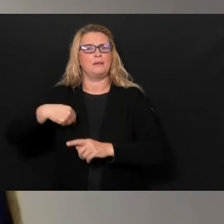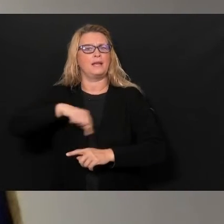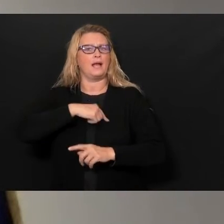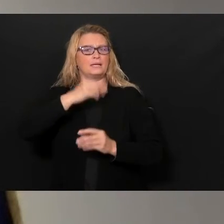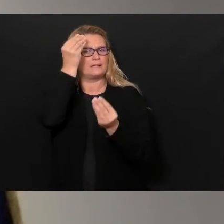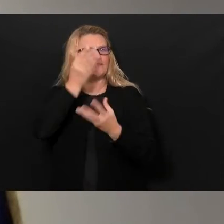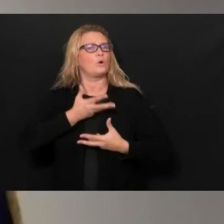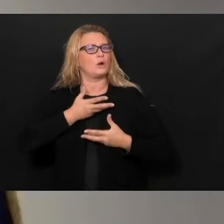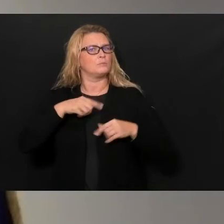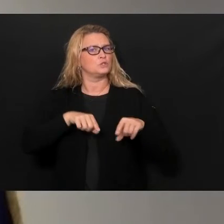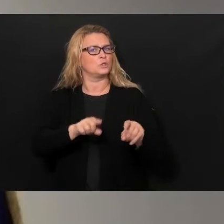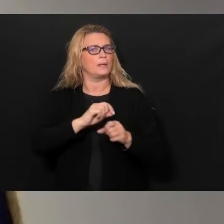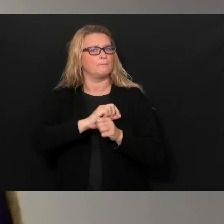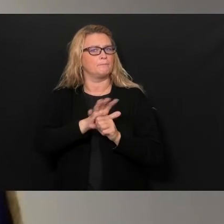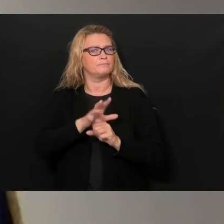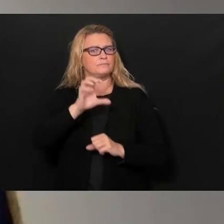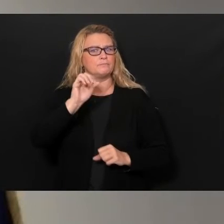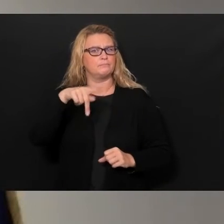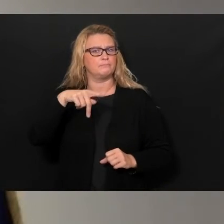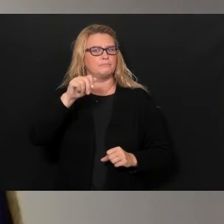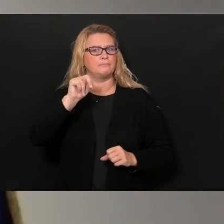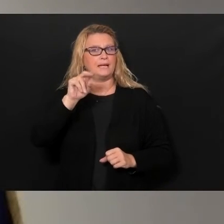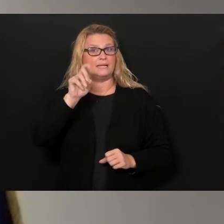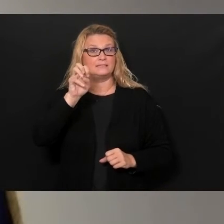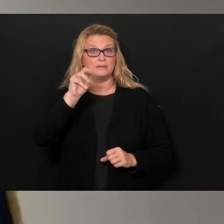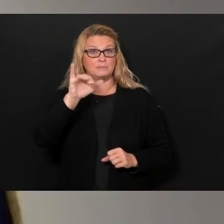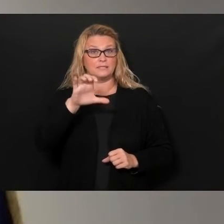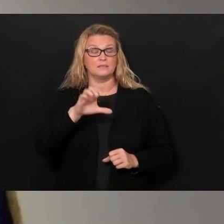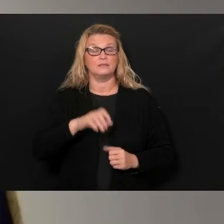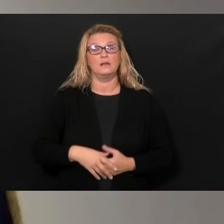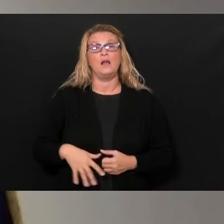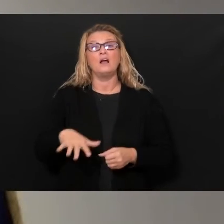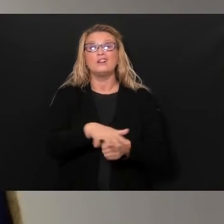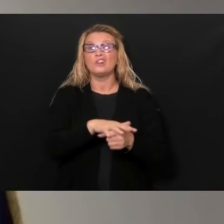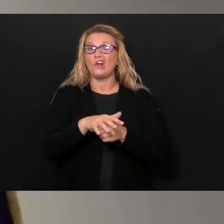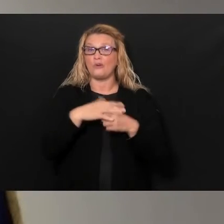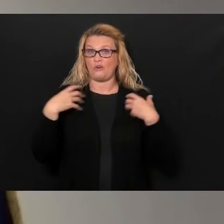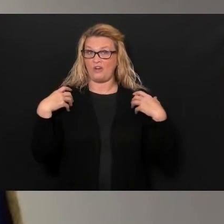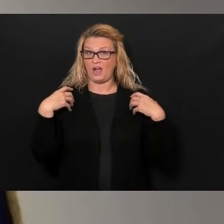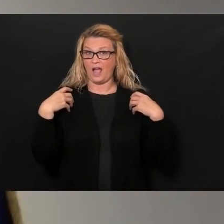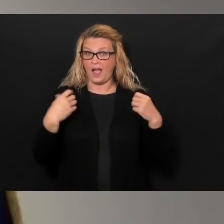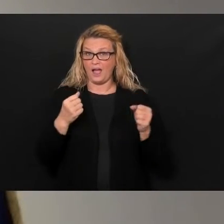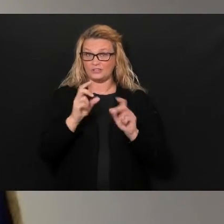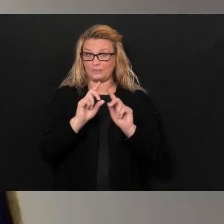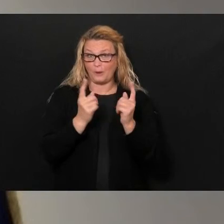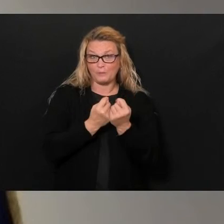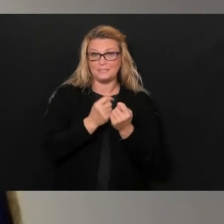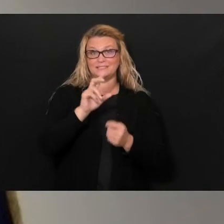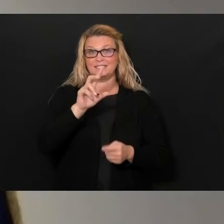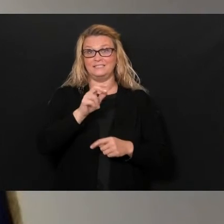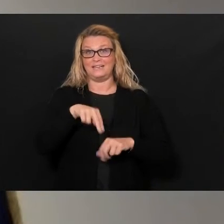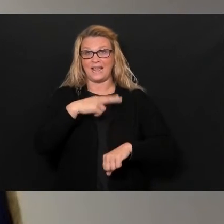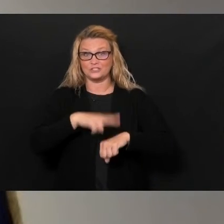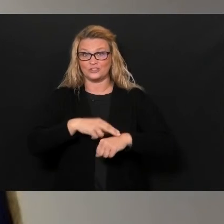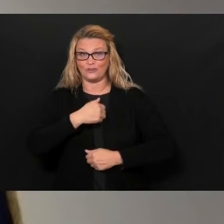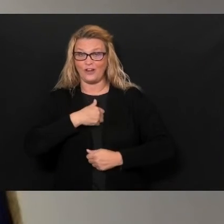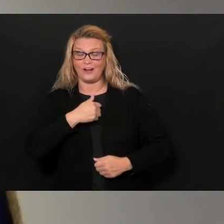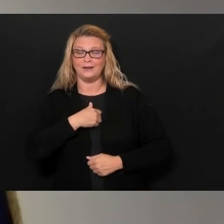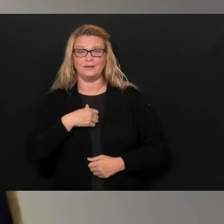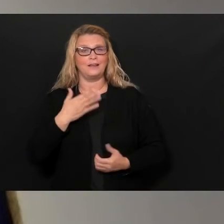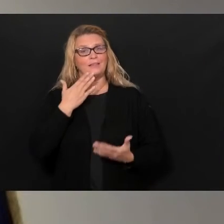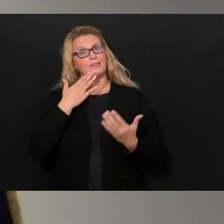would like to thank the local health departments and the National Guard. We had a lot of folks out this weekend making sure